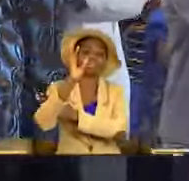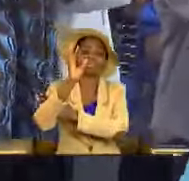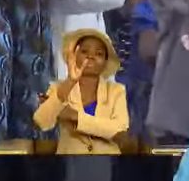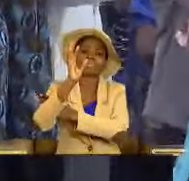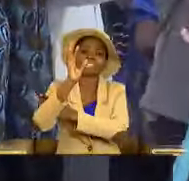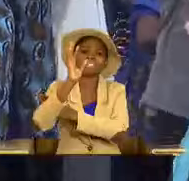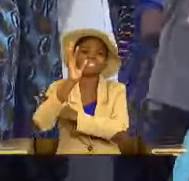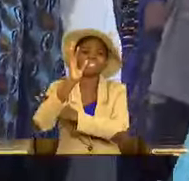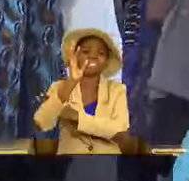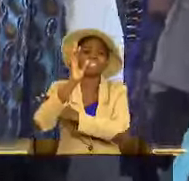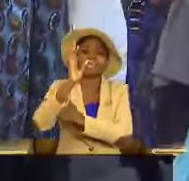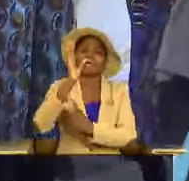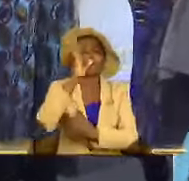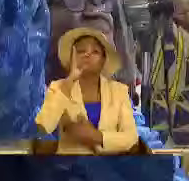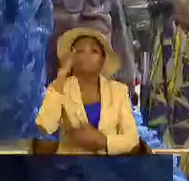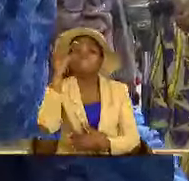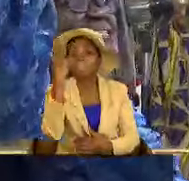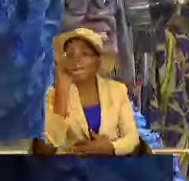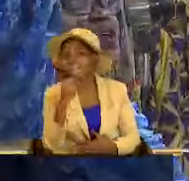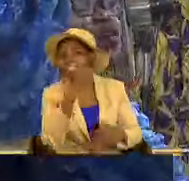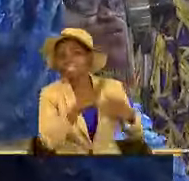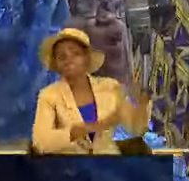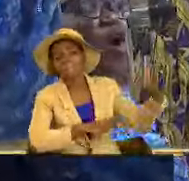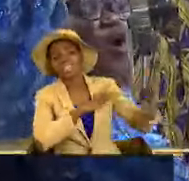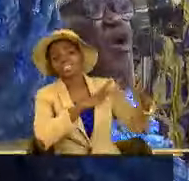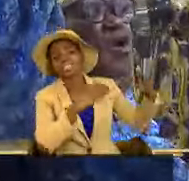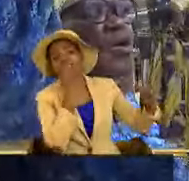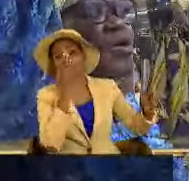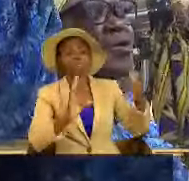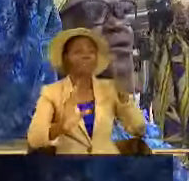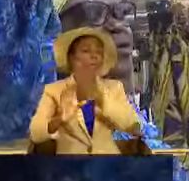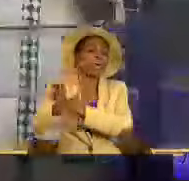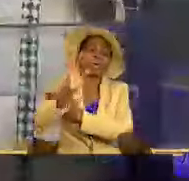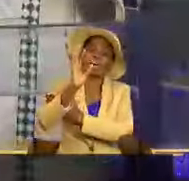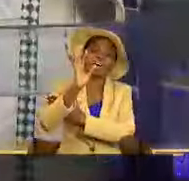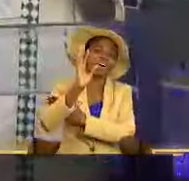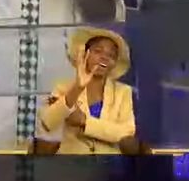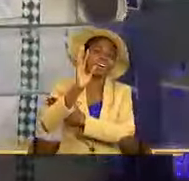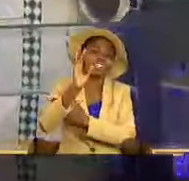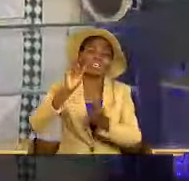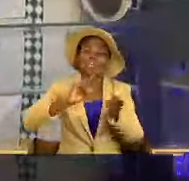can you please RAR like a lion